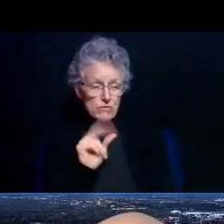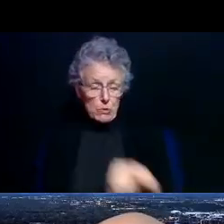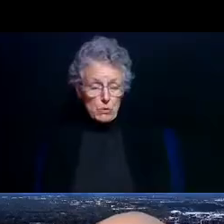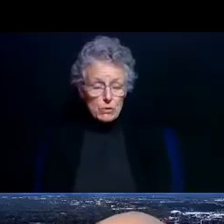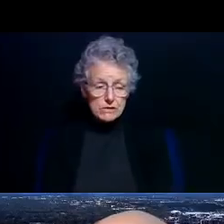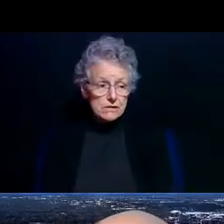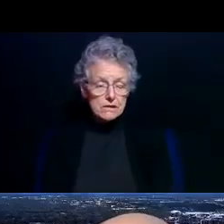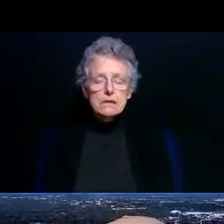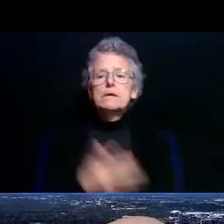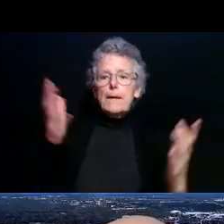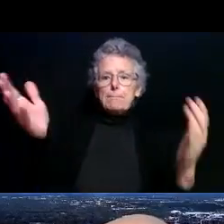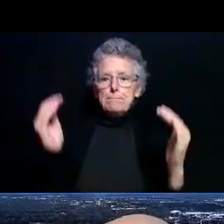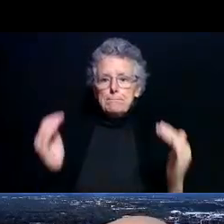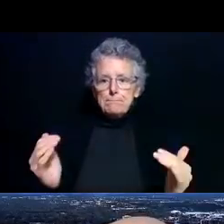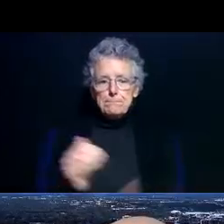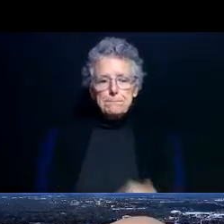Let's see here.